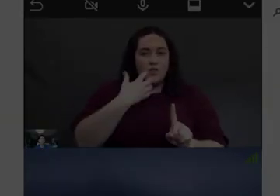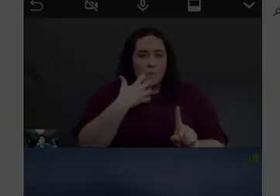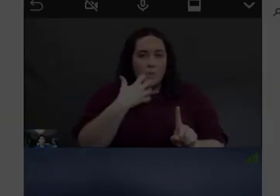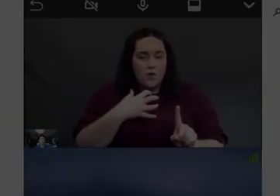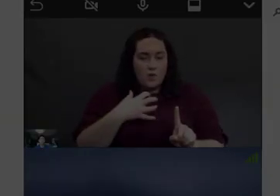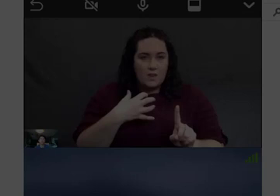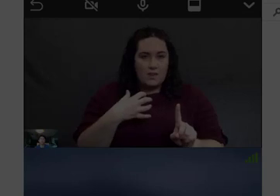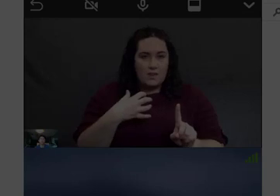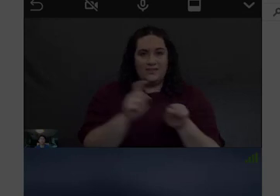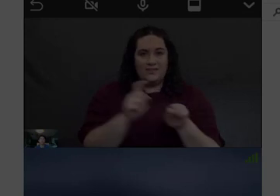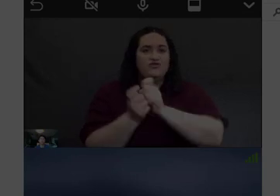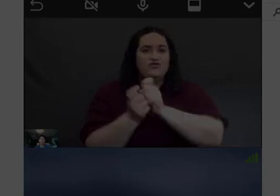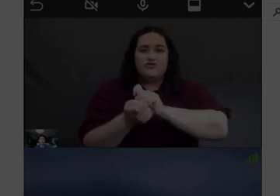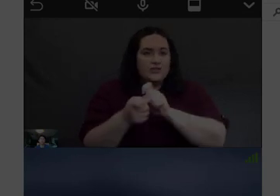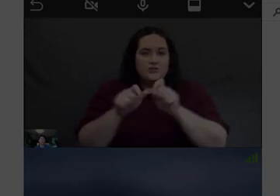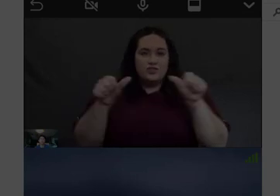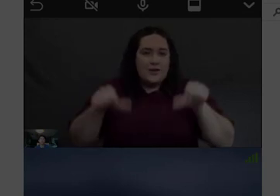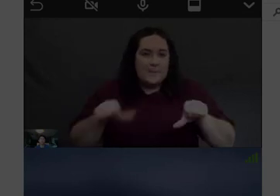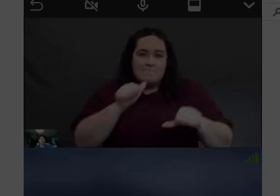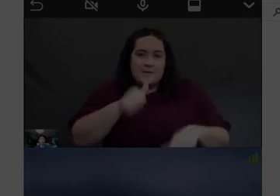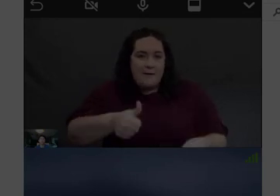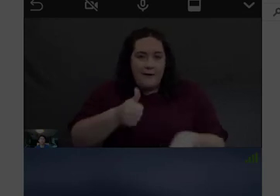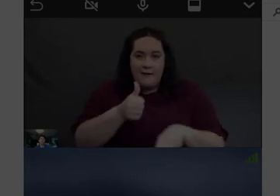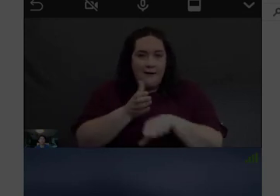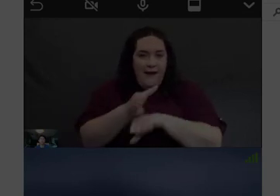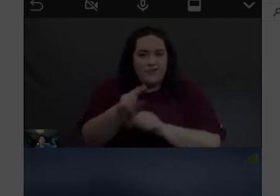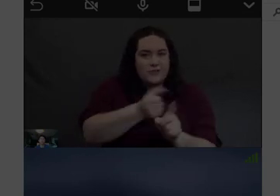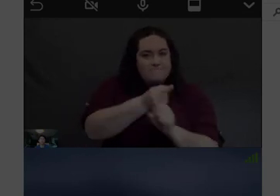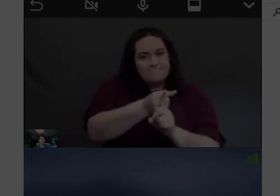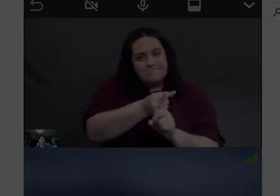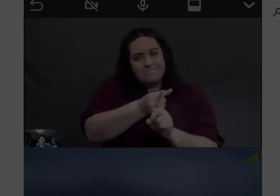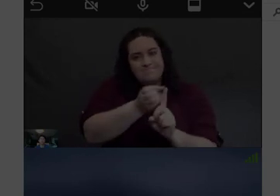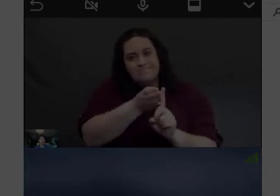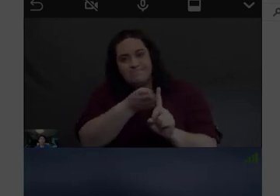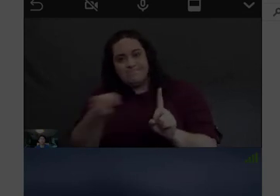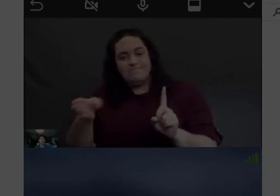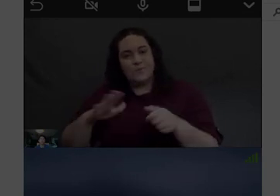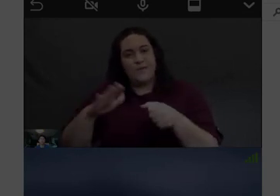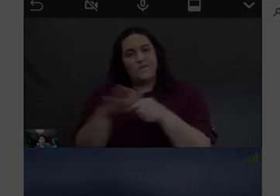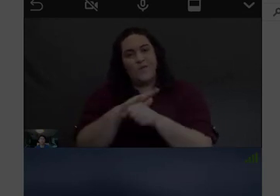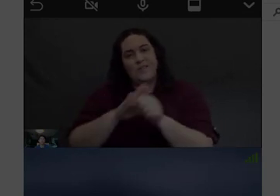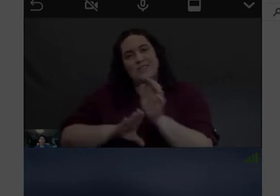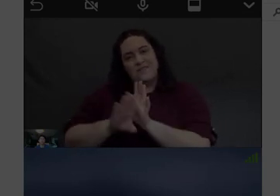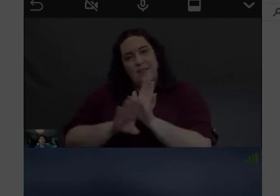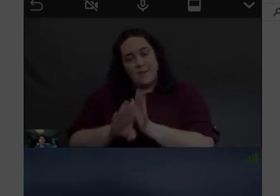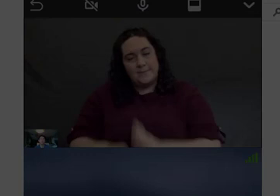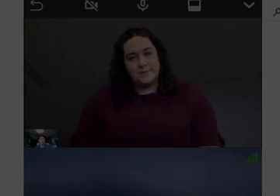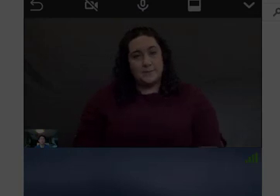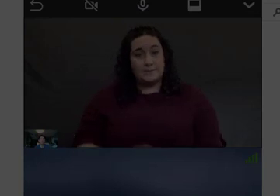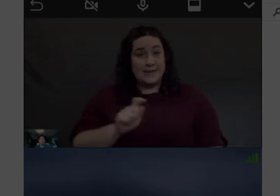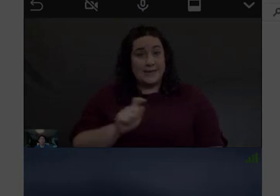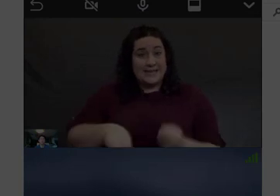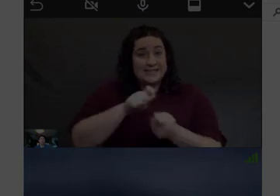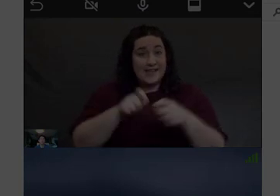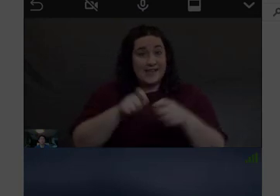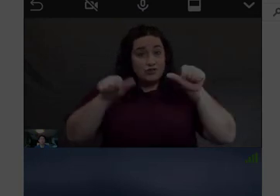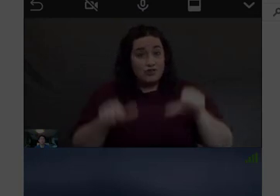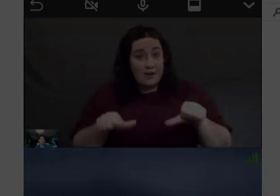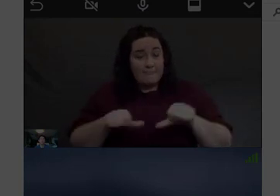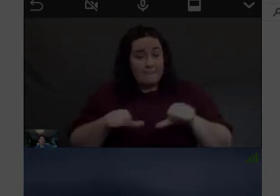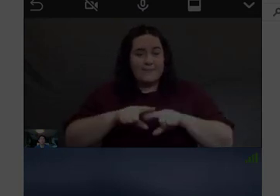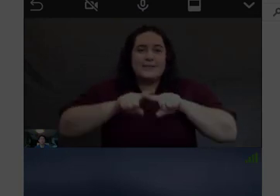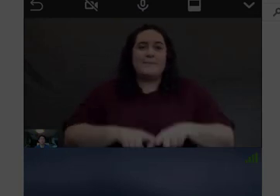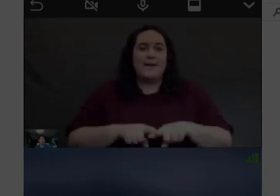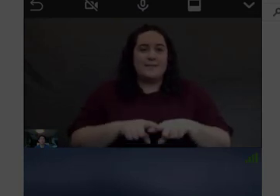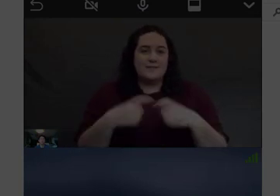the temperature profiles we get are going to depend on the boundary conditions. So here we see a constant surface temperature